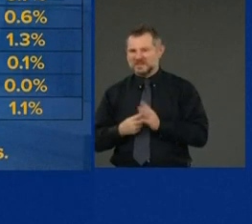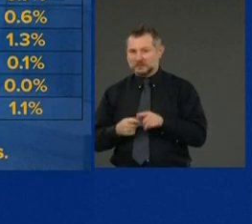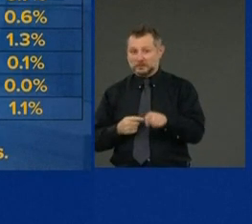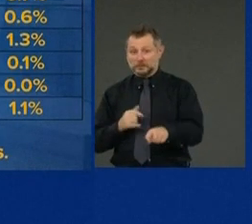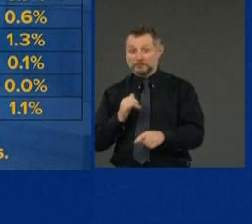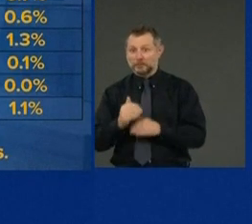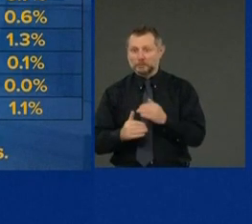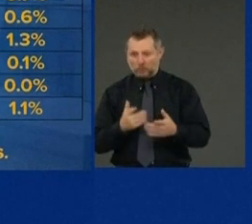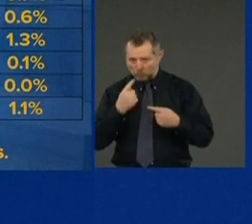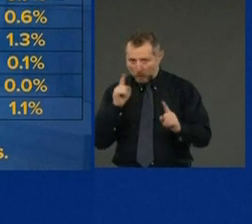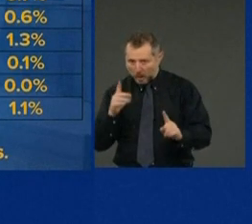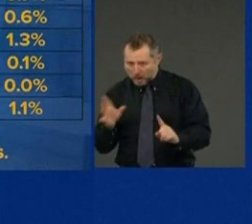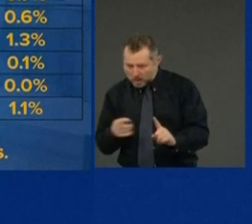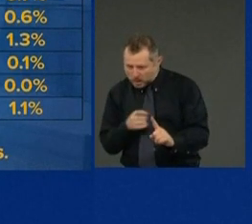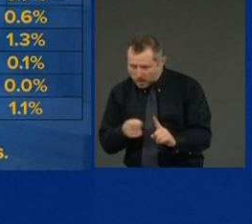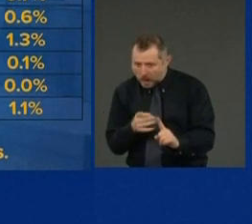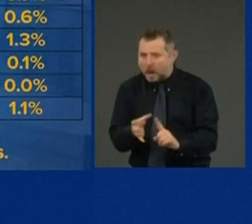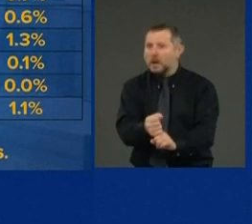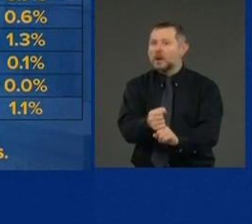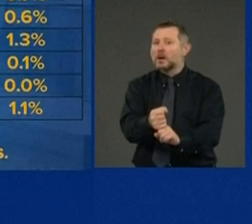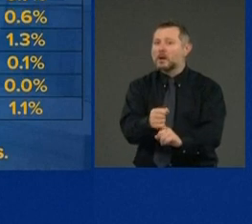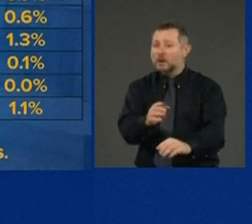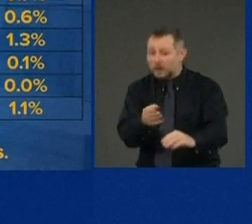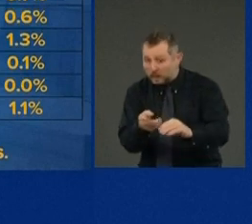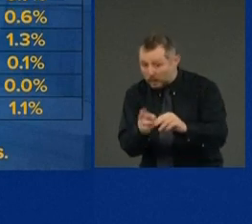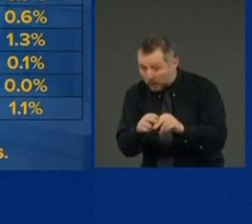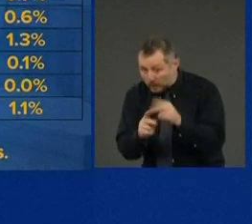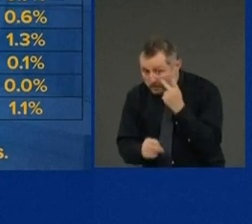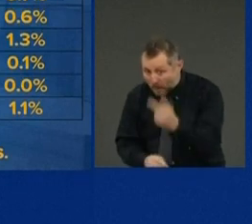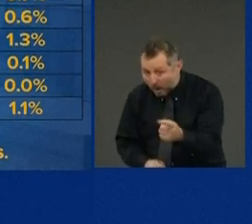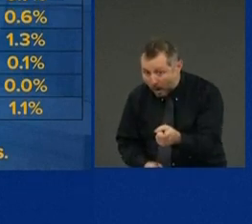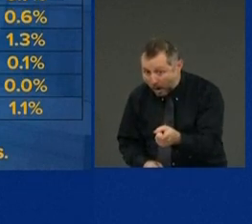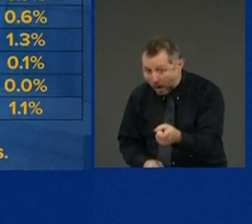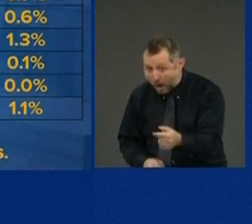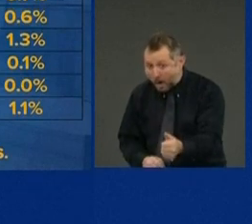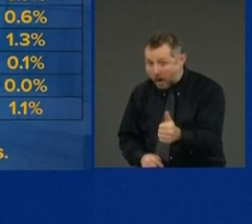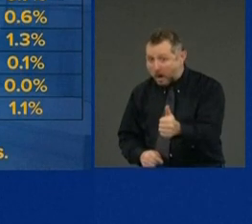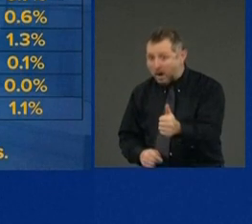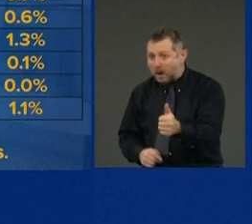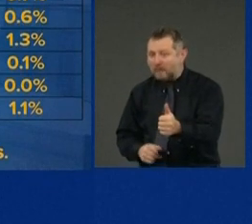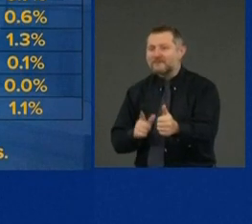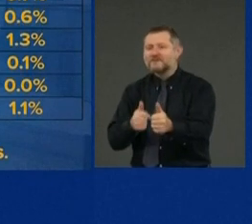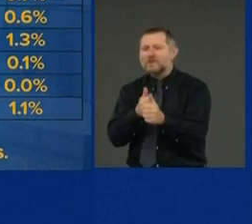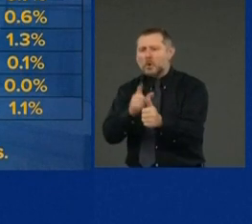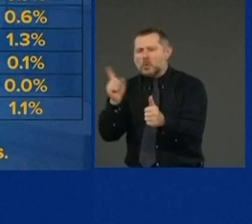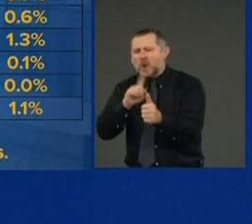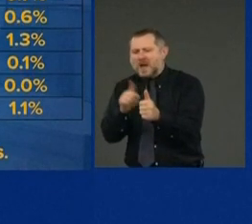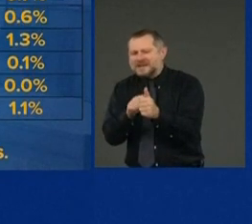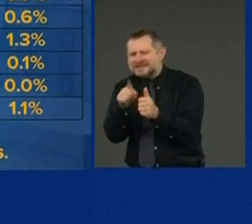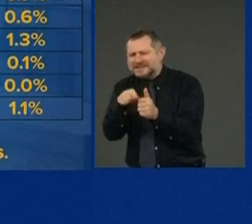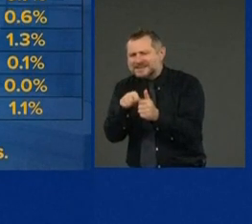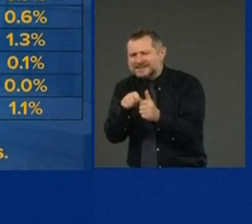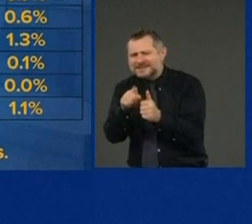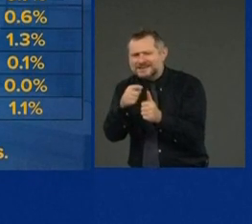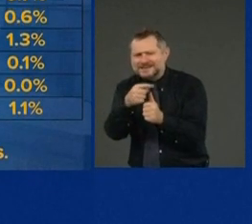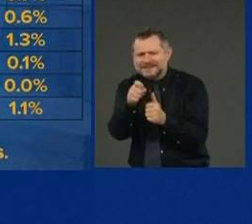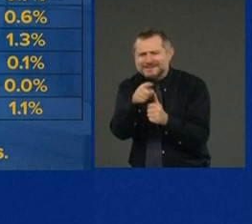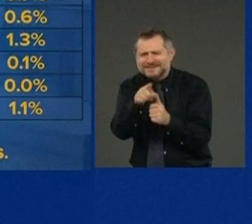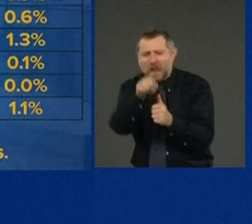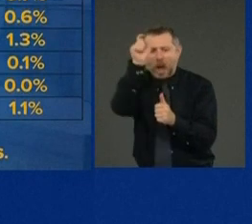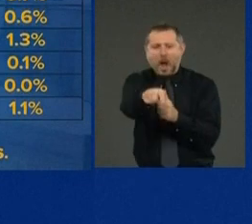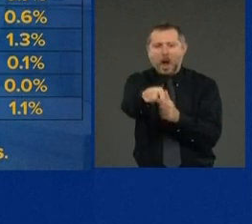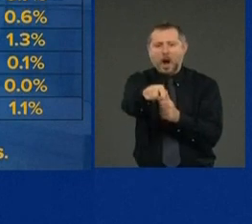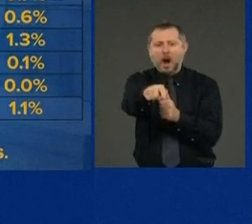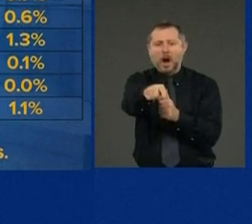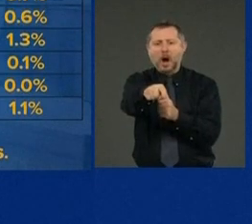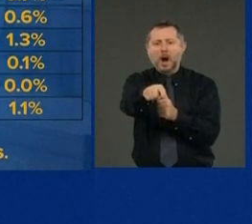see an increase in the numbers, you trace the increase. Does it lead anywhere? Were they at the same party?